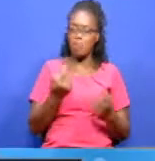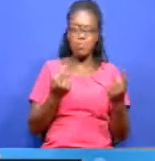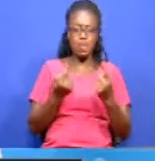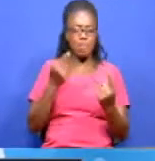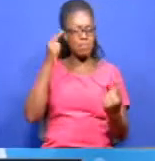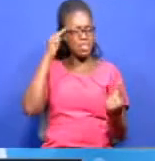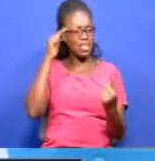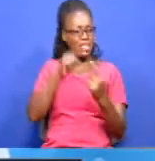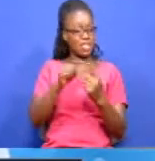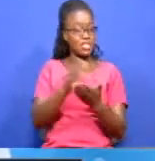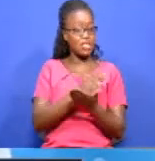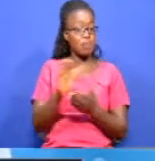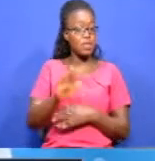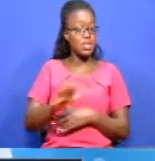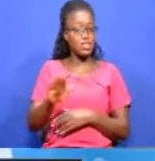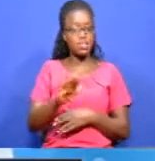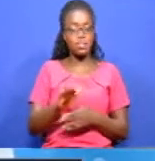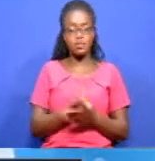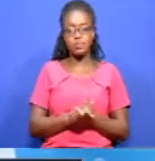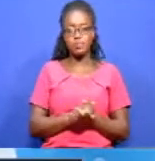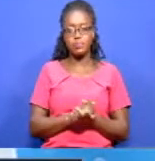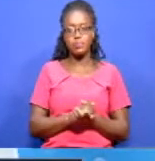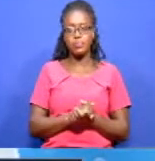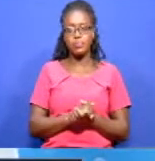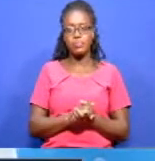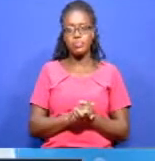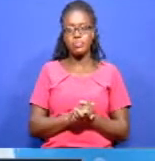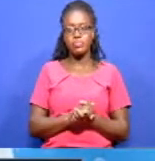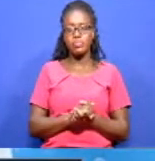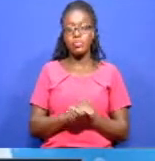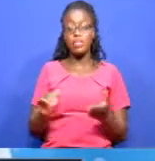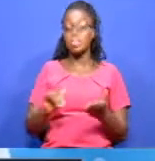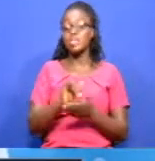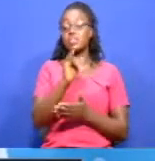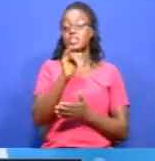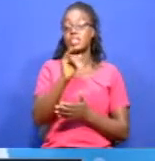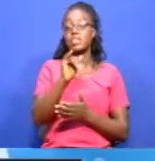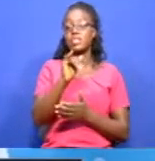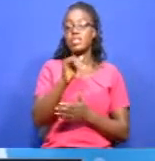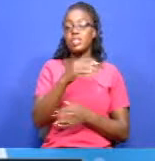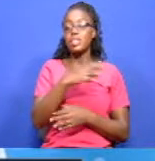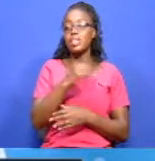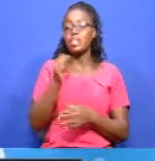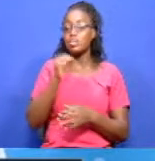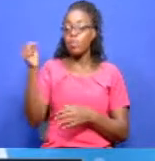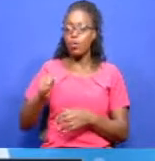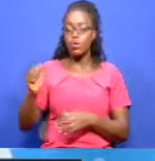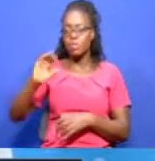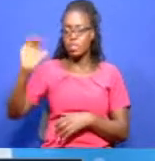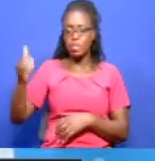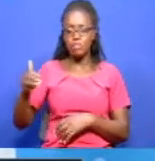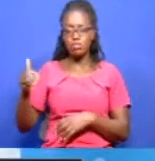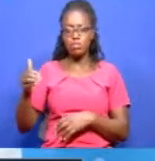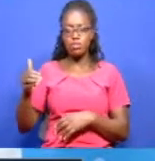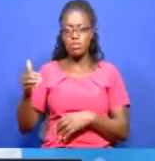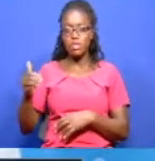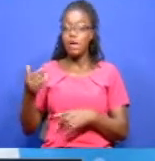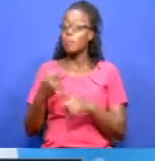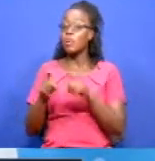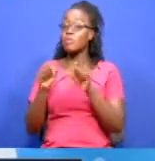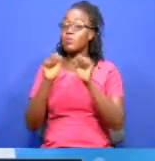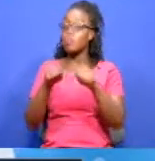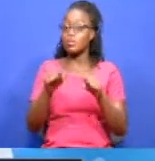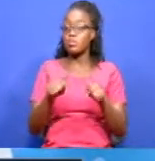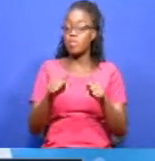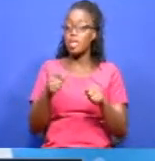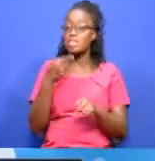areas. It was Eastleigh and Old Town. It is very likely, as I had